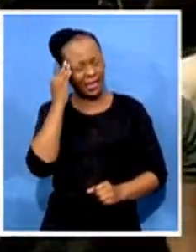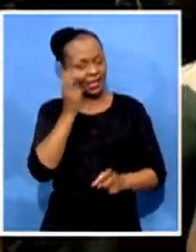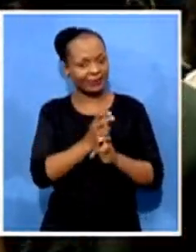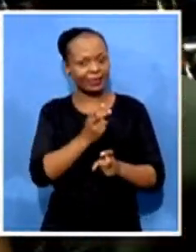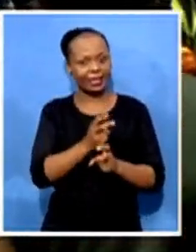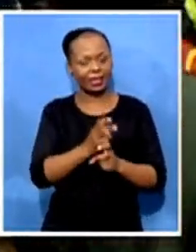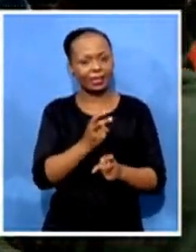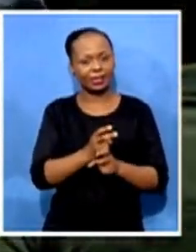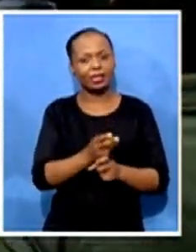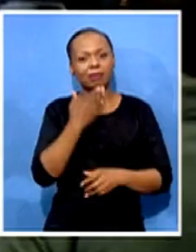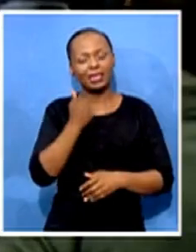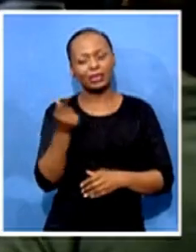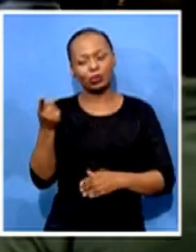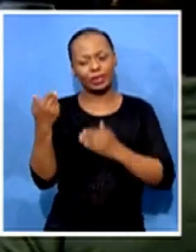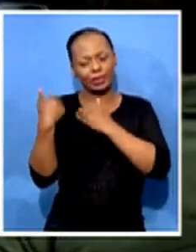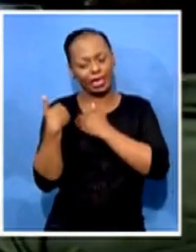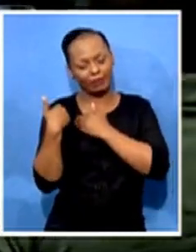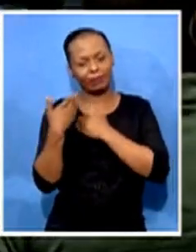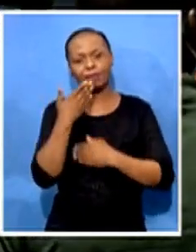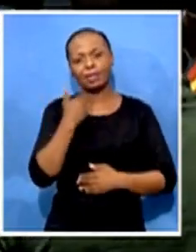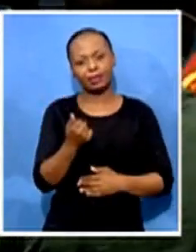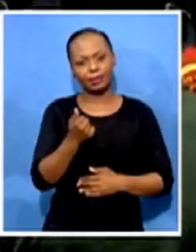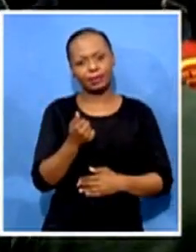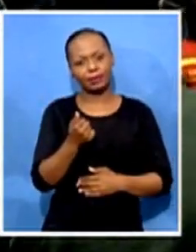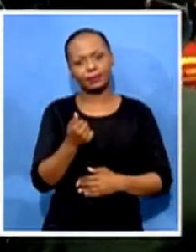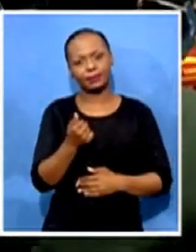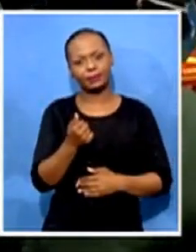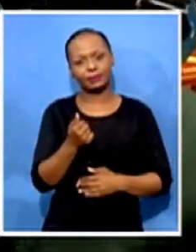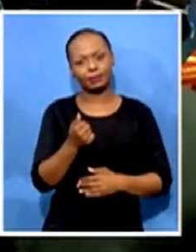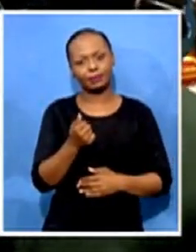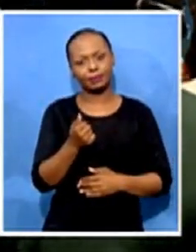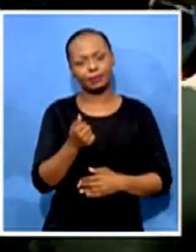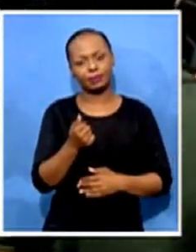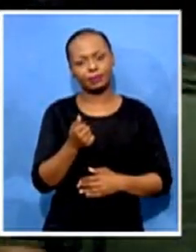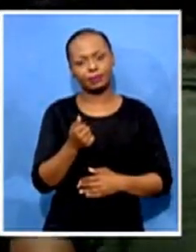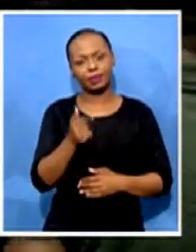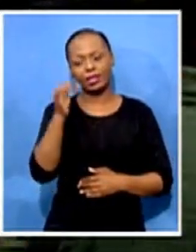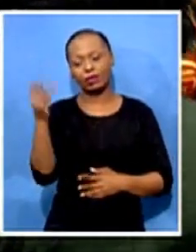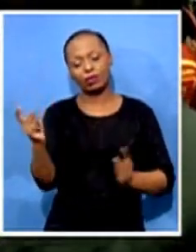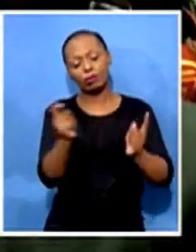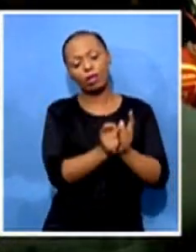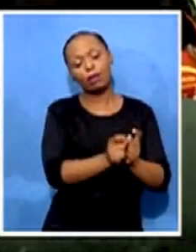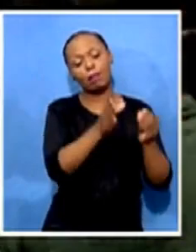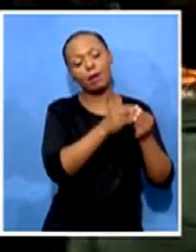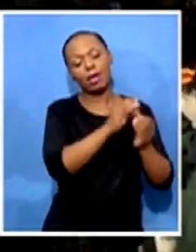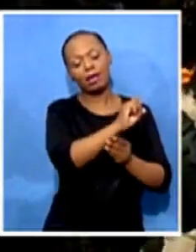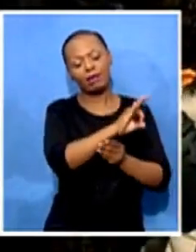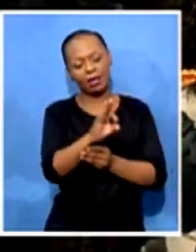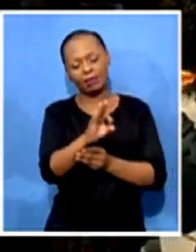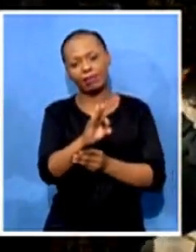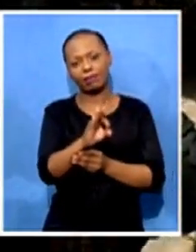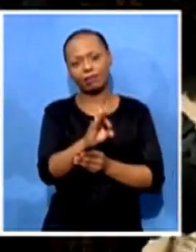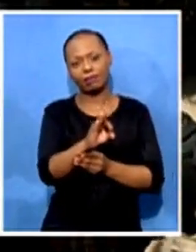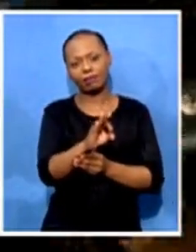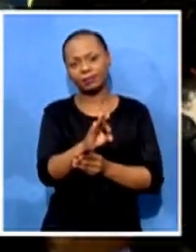perhaps it does speak to his members, address them, it'll be a headache, wouldn't it, Vanessa? Asking the more